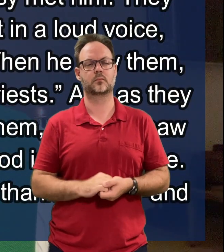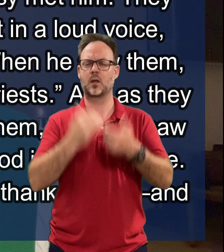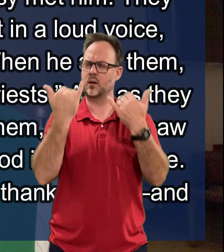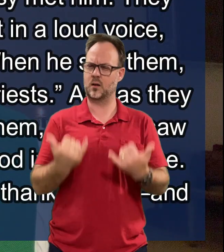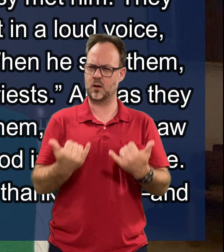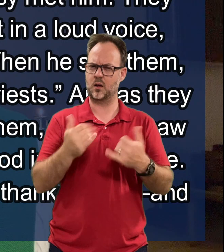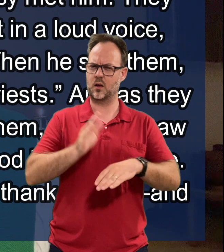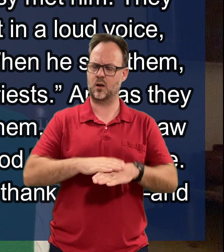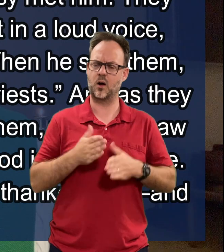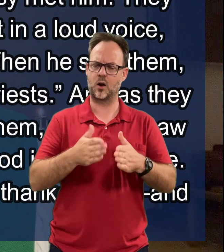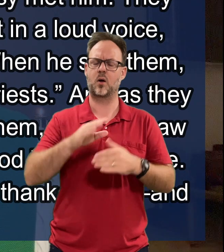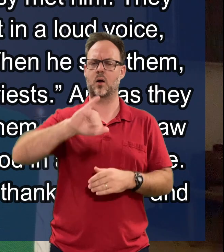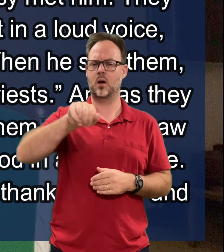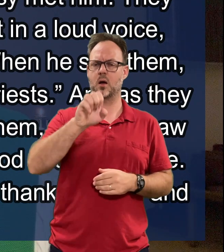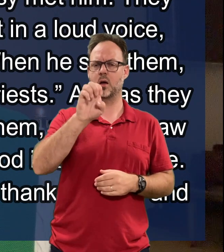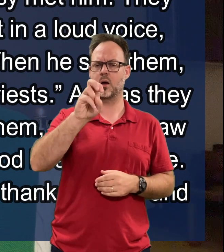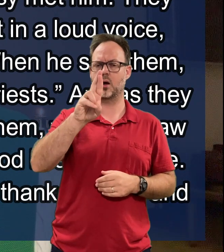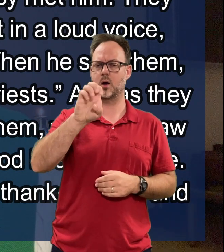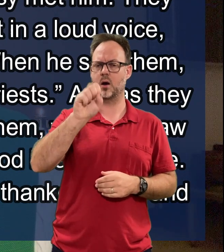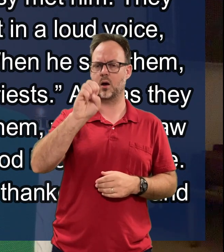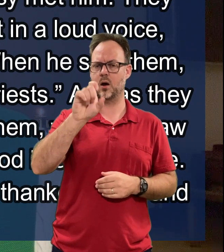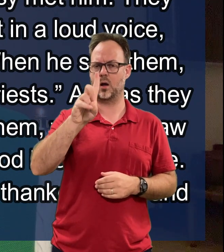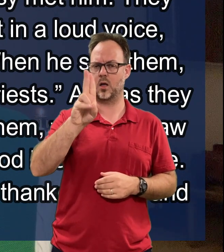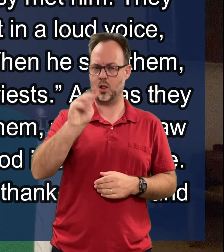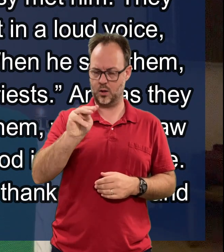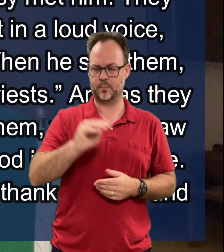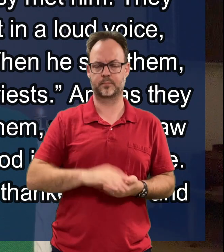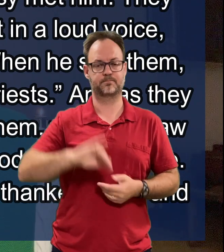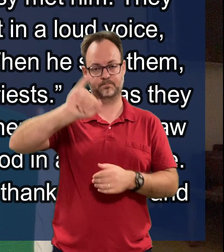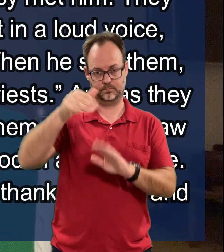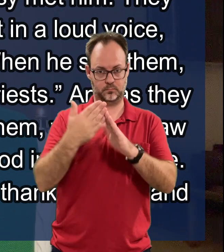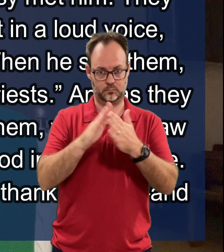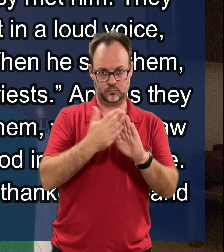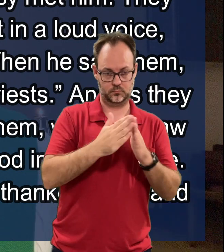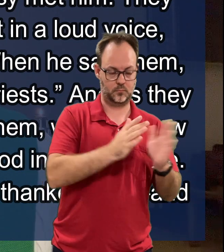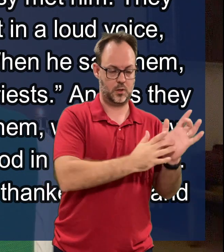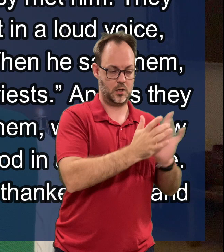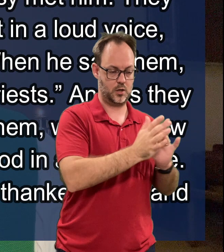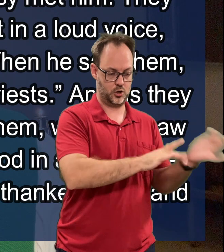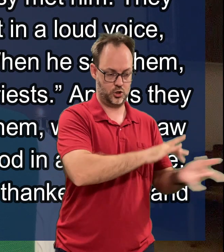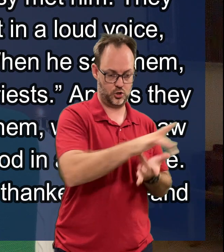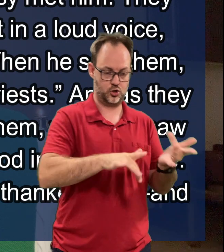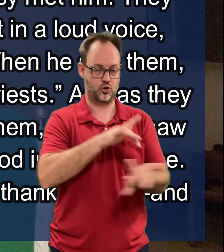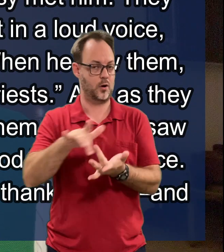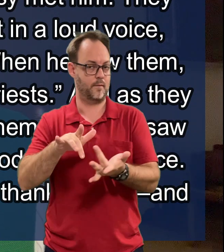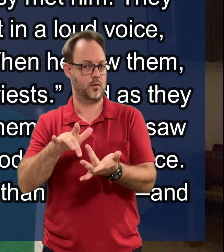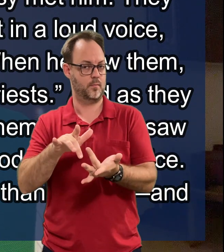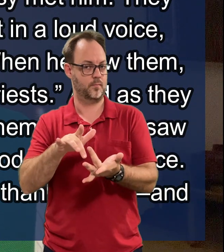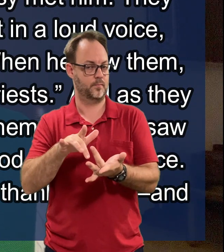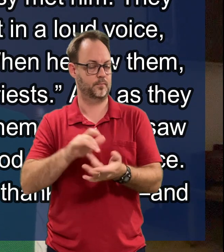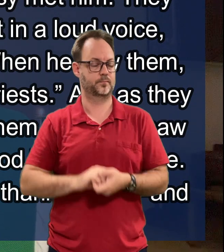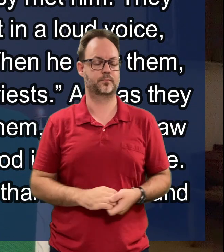his way to Jerusalem, Jesus traveled along the border between Samaria and Galilee. And as